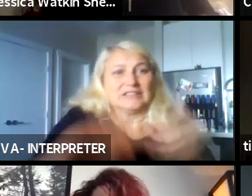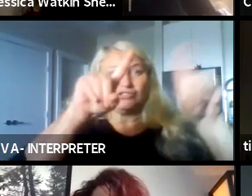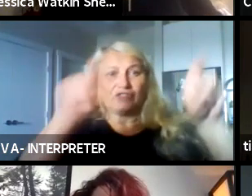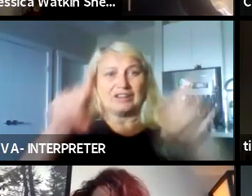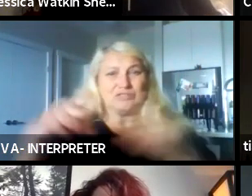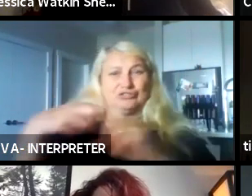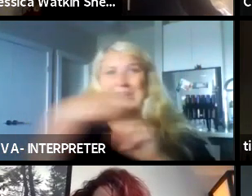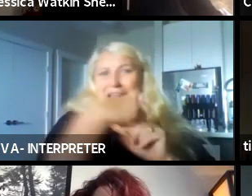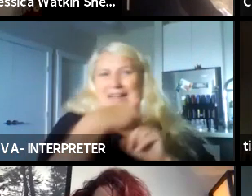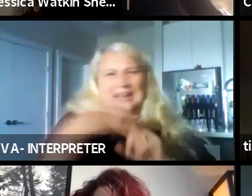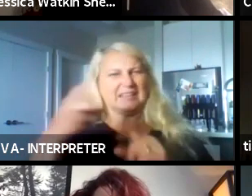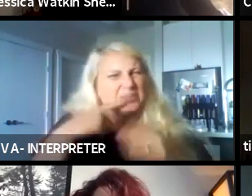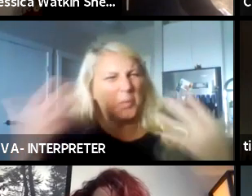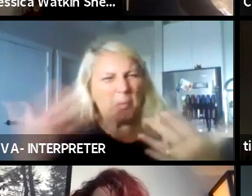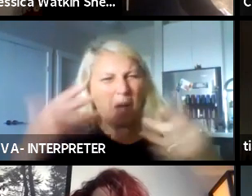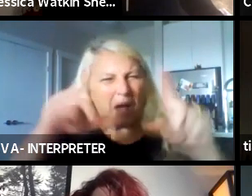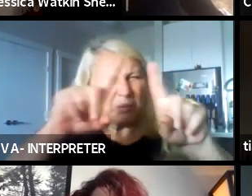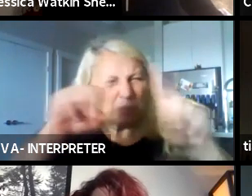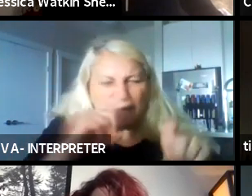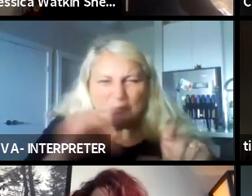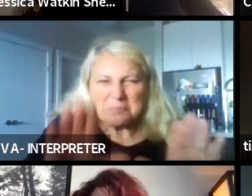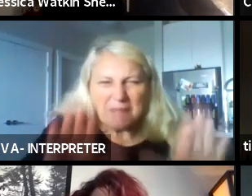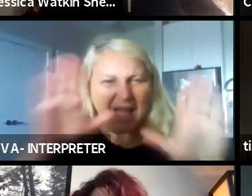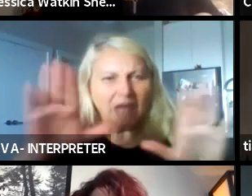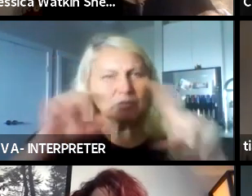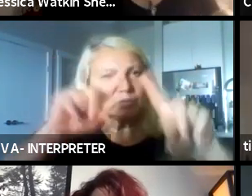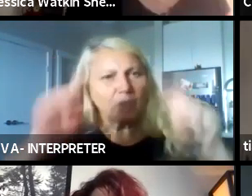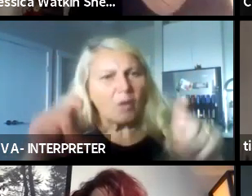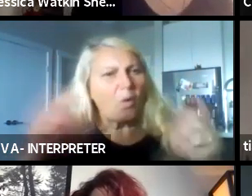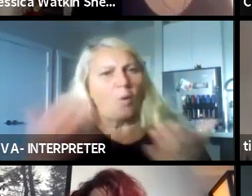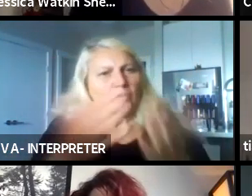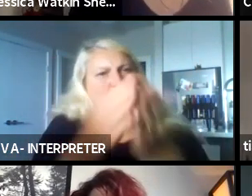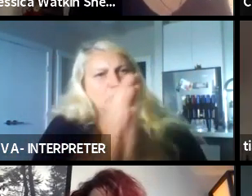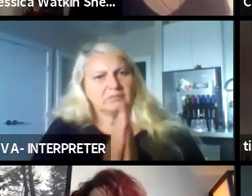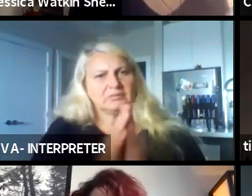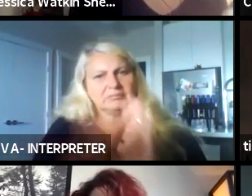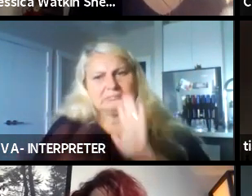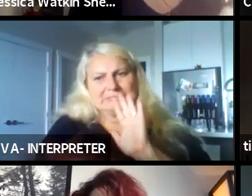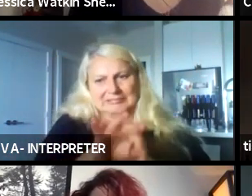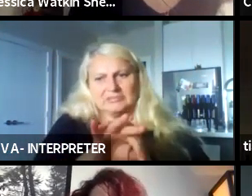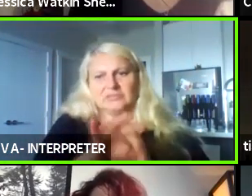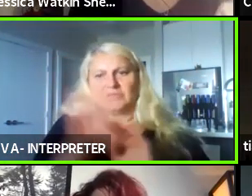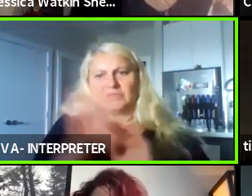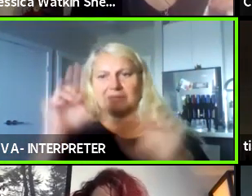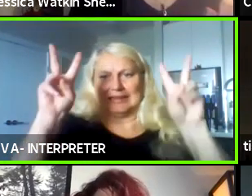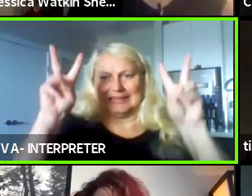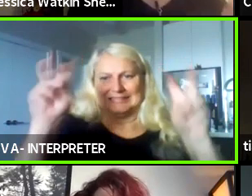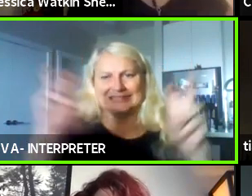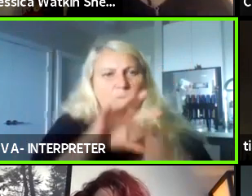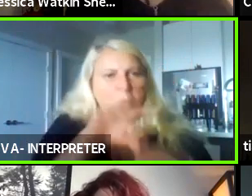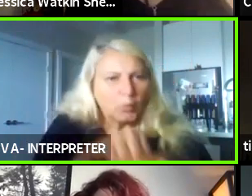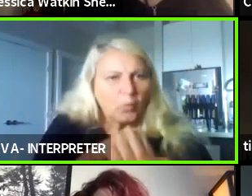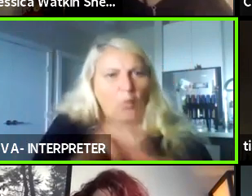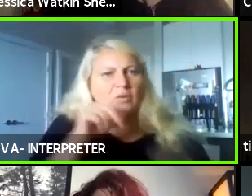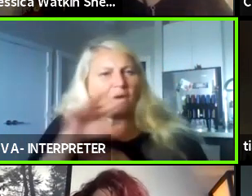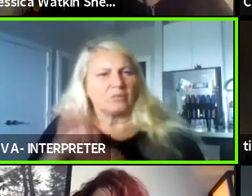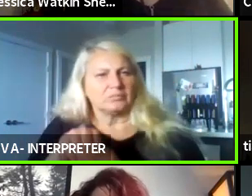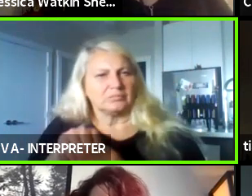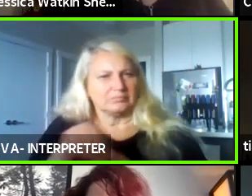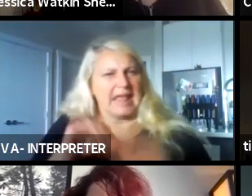check-in in terms of what questions or requests were chosen to be included or not included in that